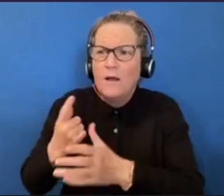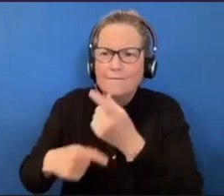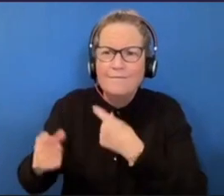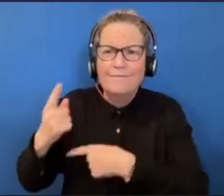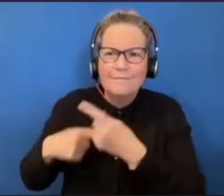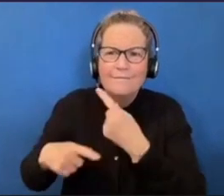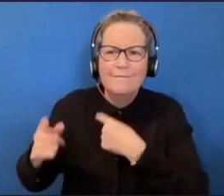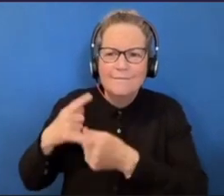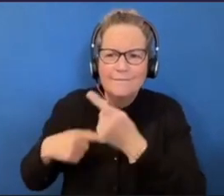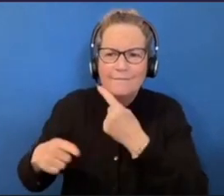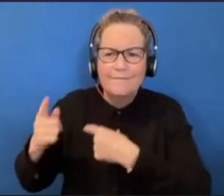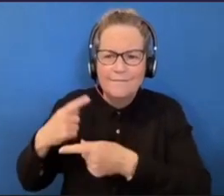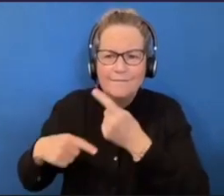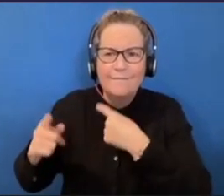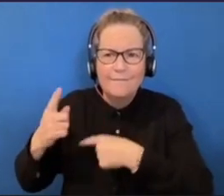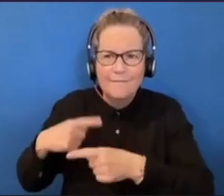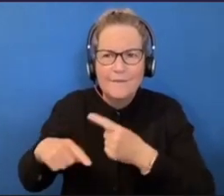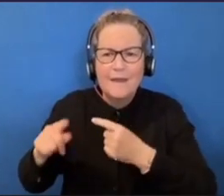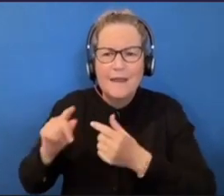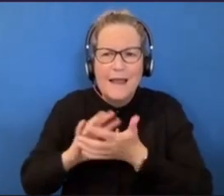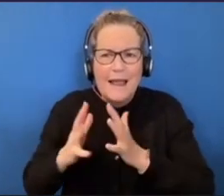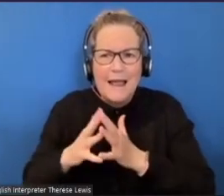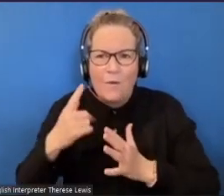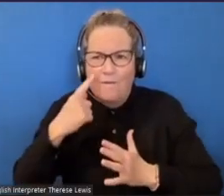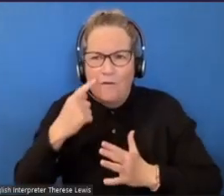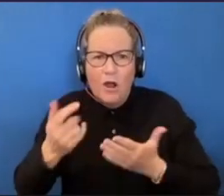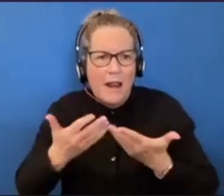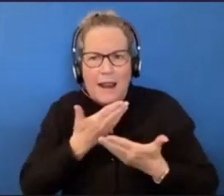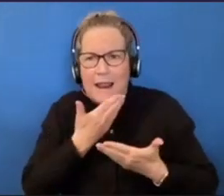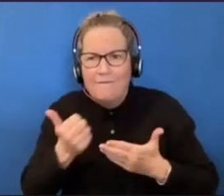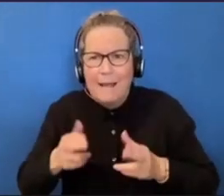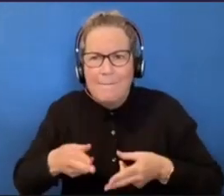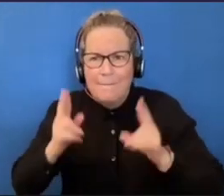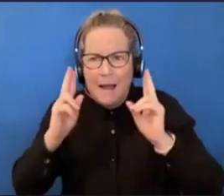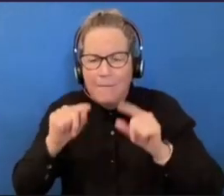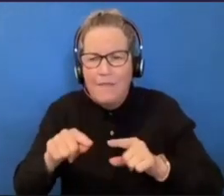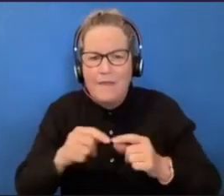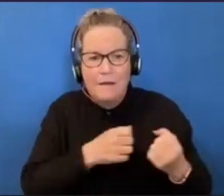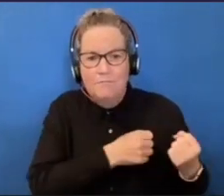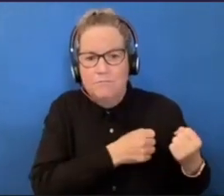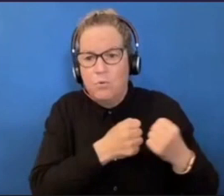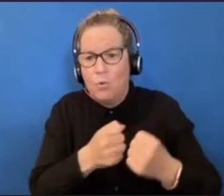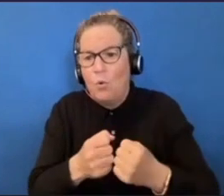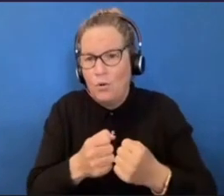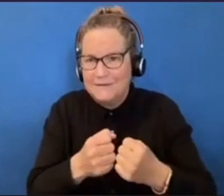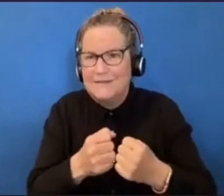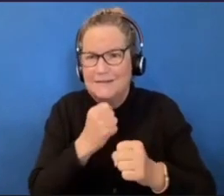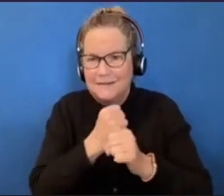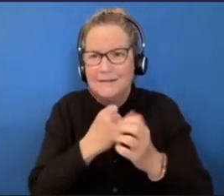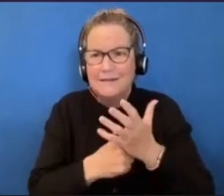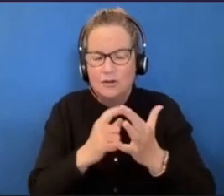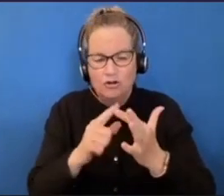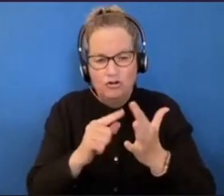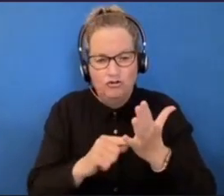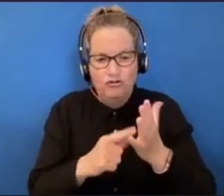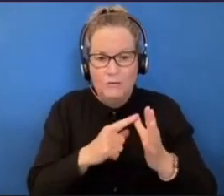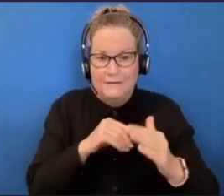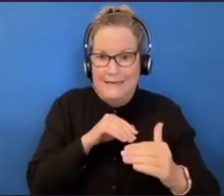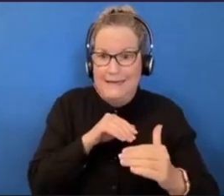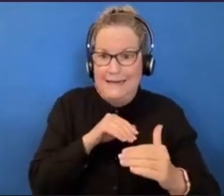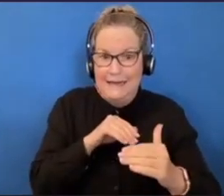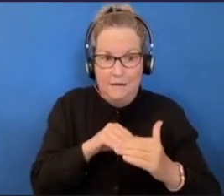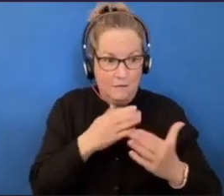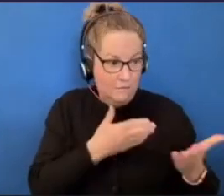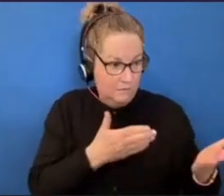where she had gone to find these lovely places, and then brought Greta in to kind of give the nod to